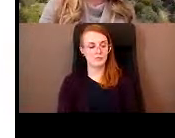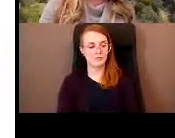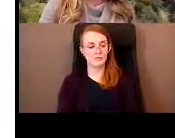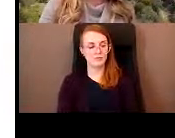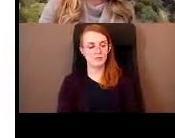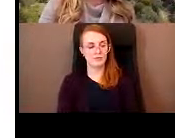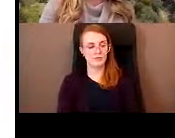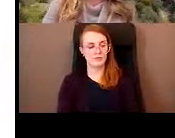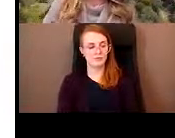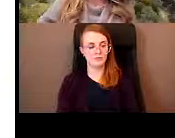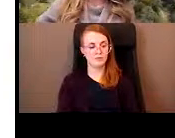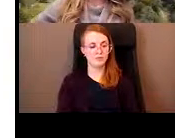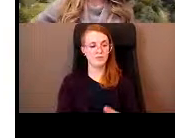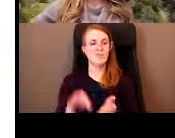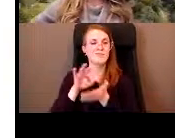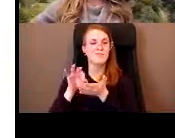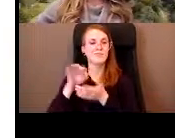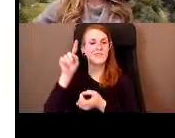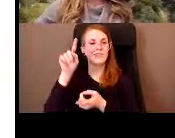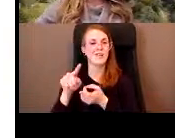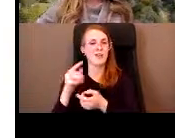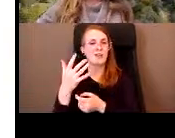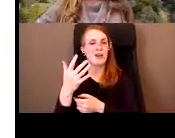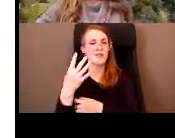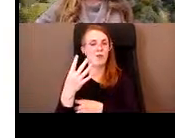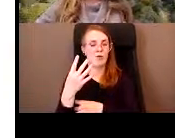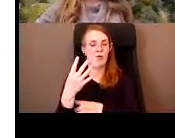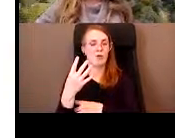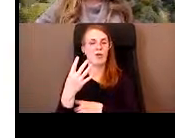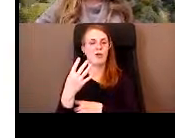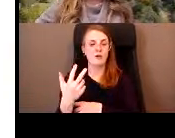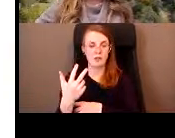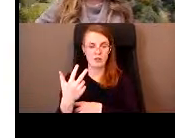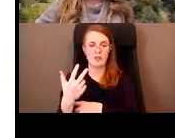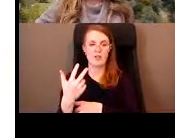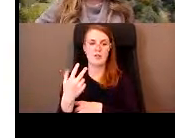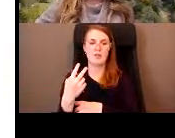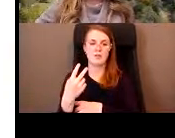Count down from 5, 4, 3,